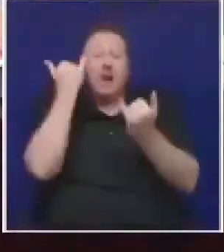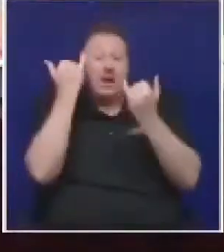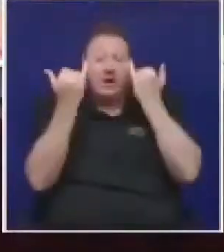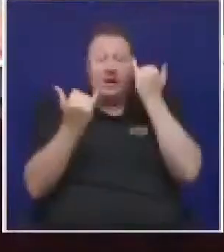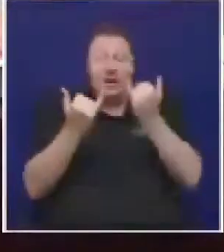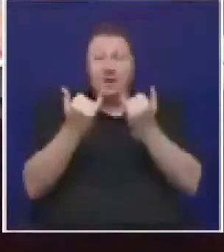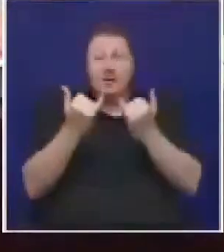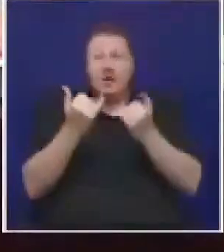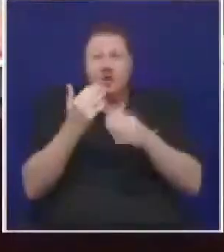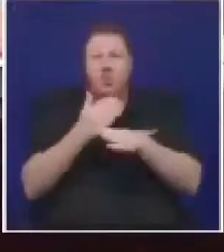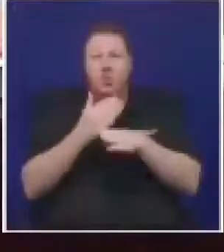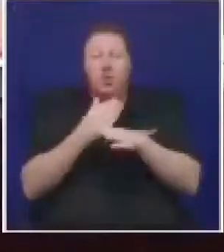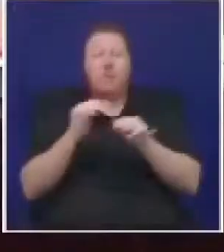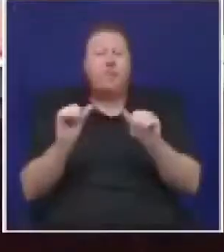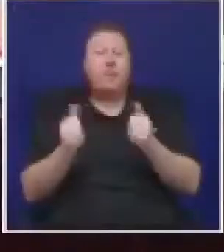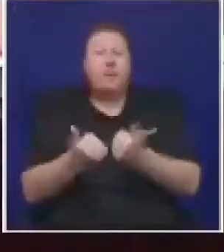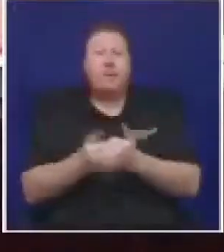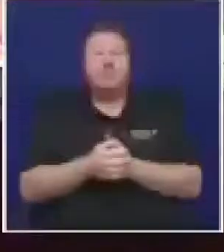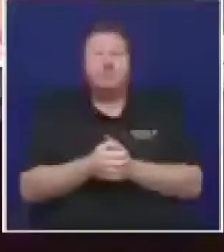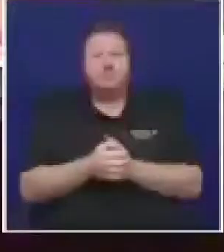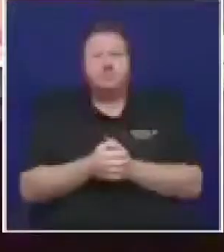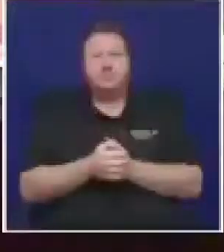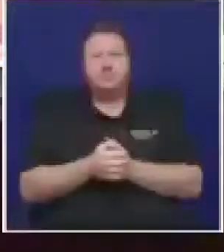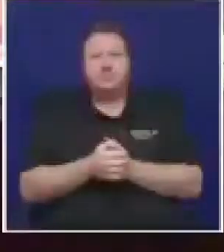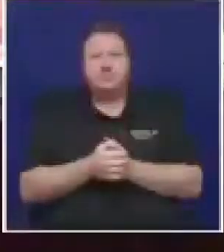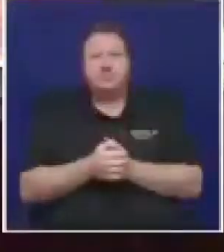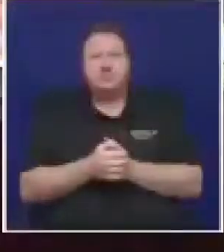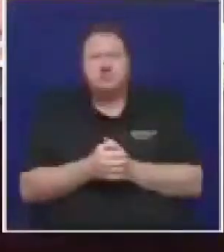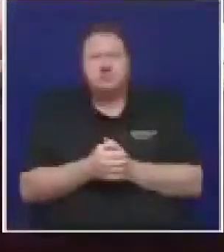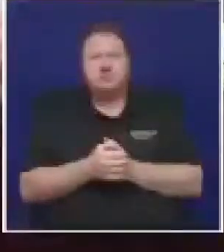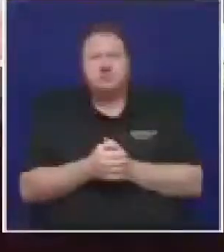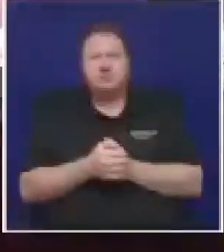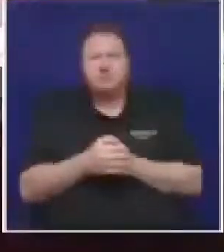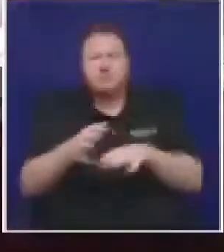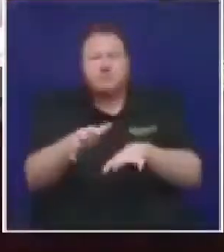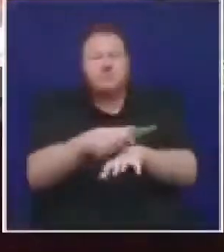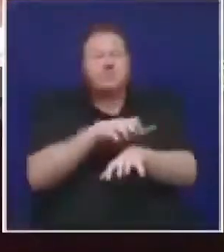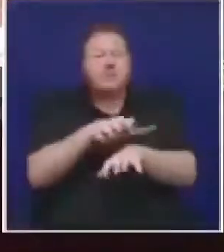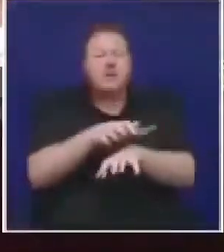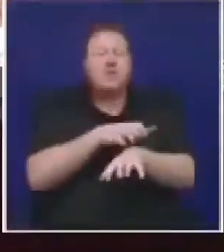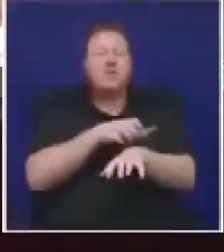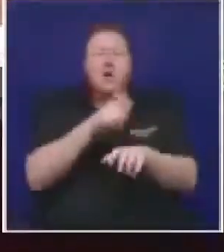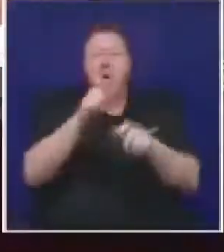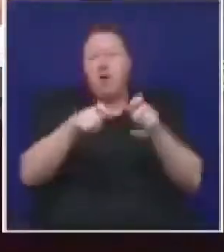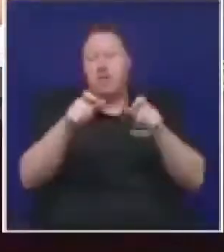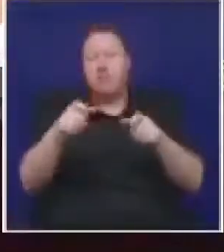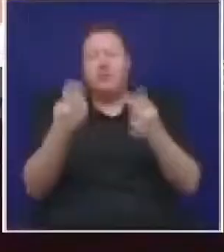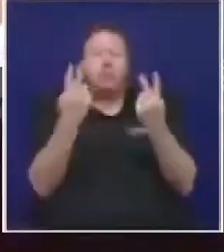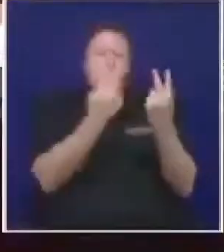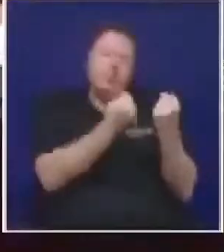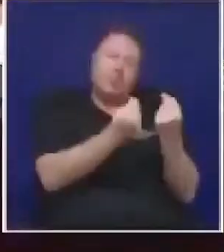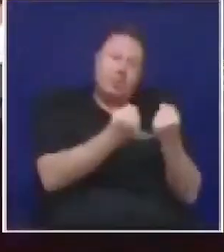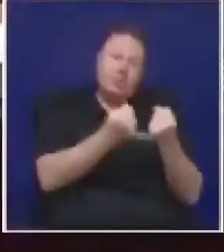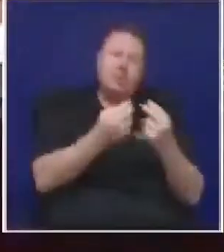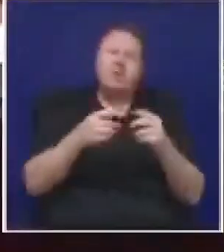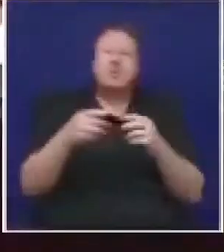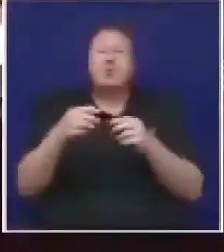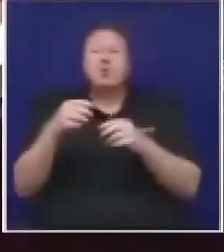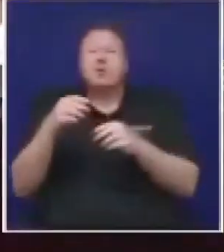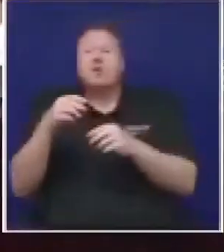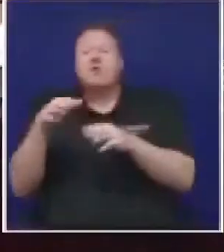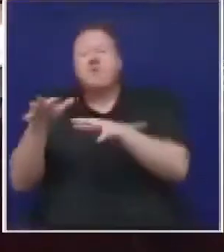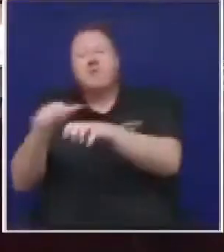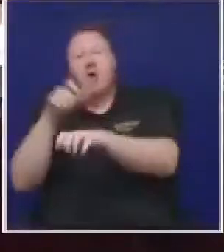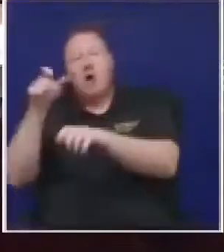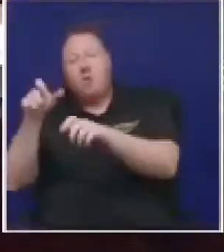are working very well is when emerging farmers and established farmers are partnering. And I've seen